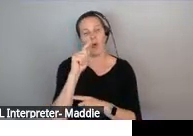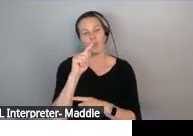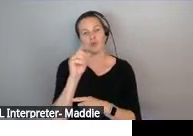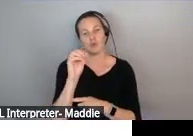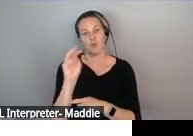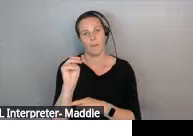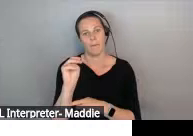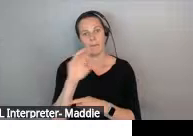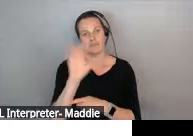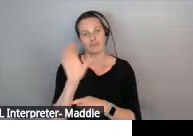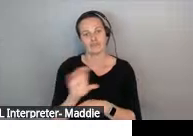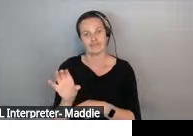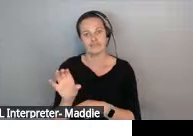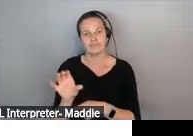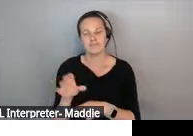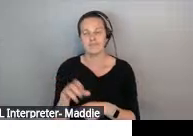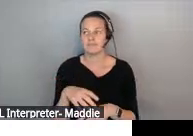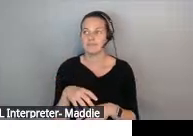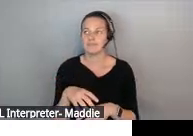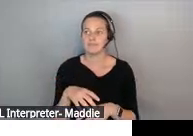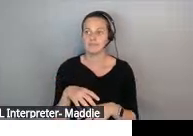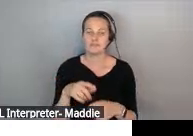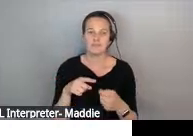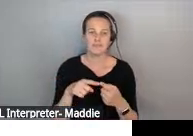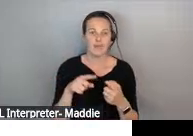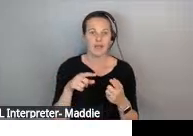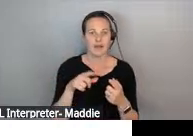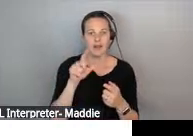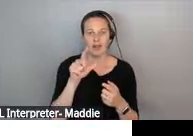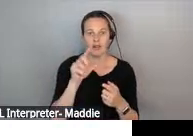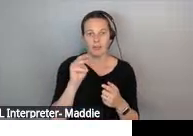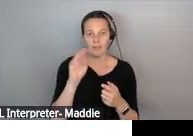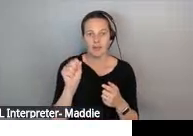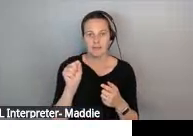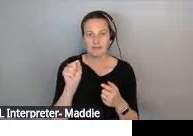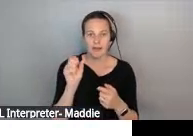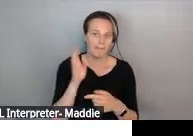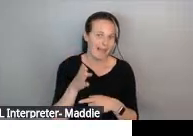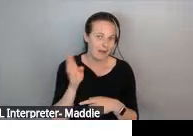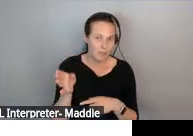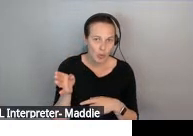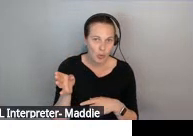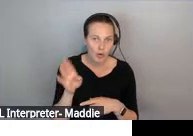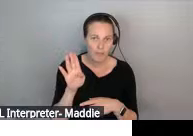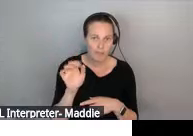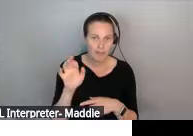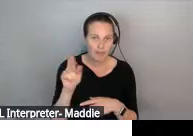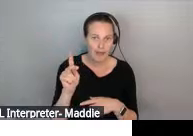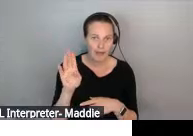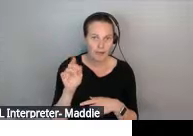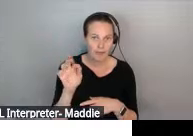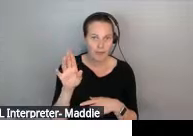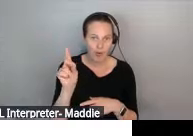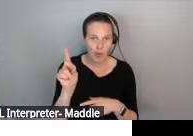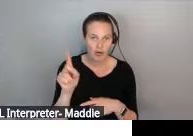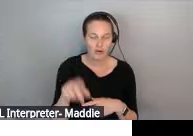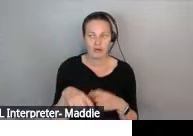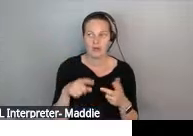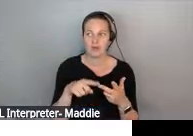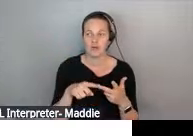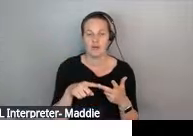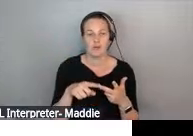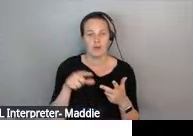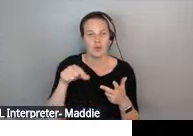tool, learning management systems such as Blackboard, as well as different assessment tools such as